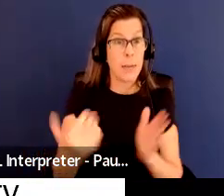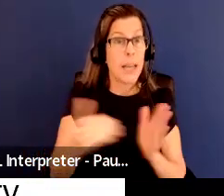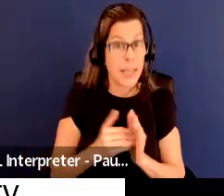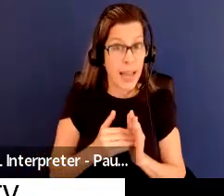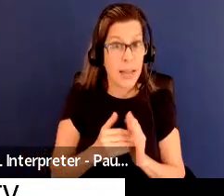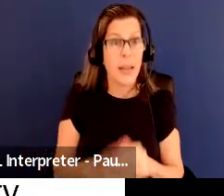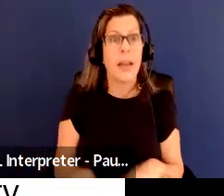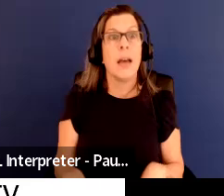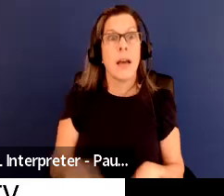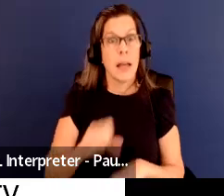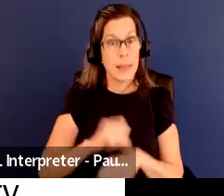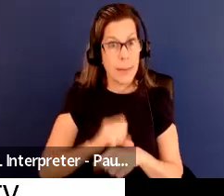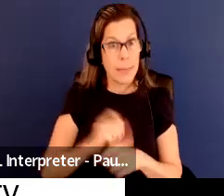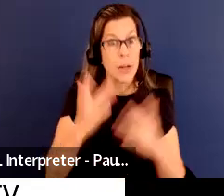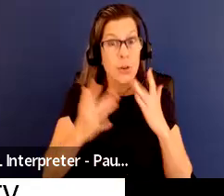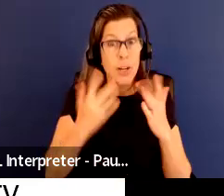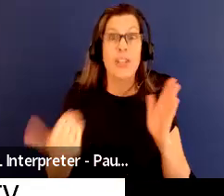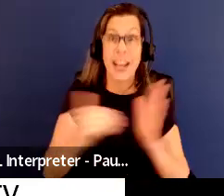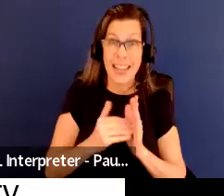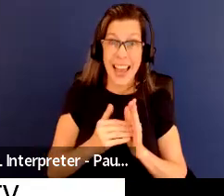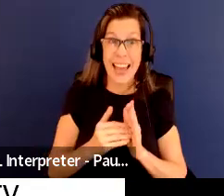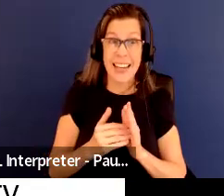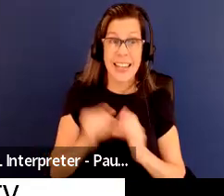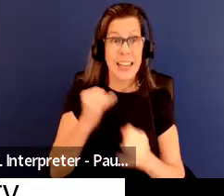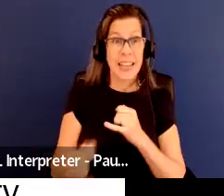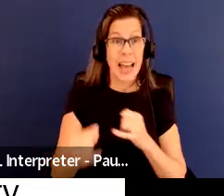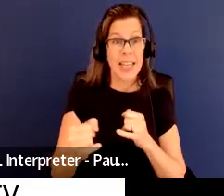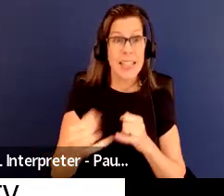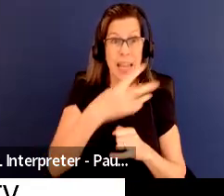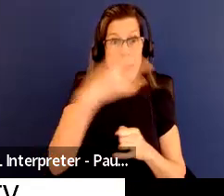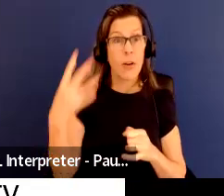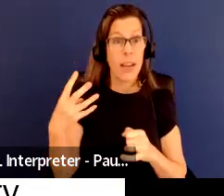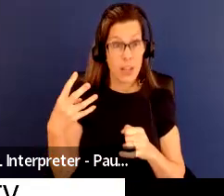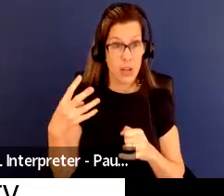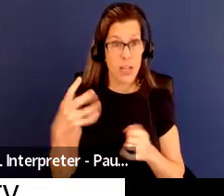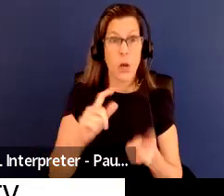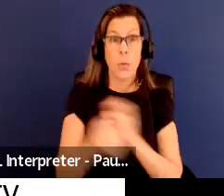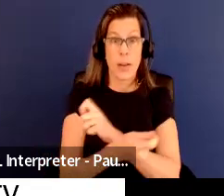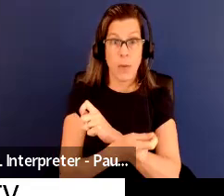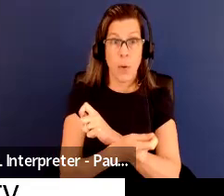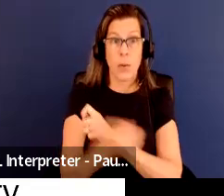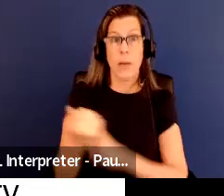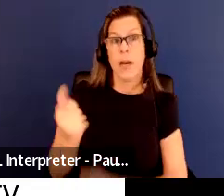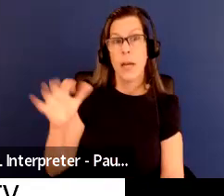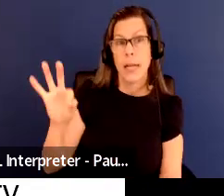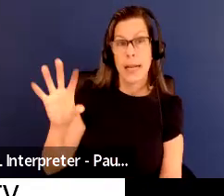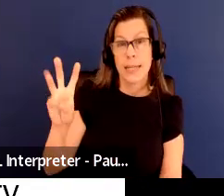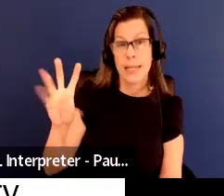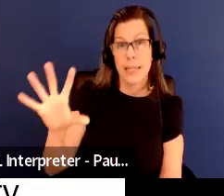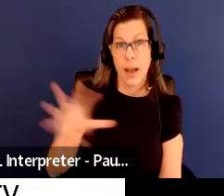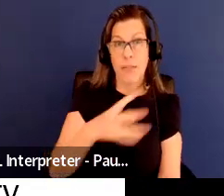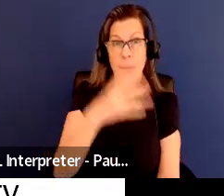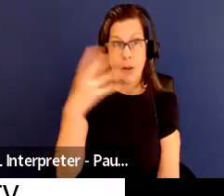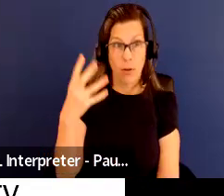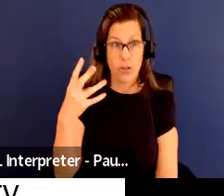And again, there's a labor shortage. The very last immigration reform we had was in 1965, the Immigration